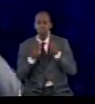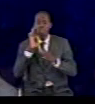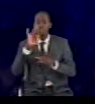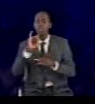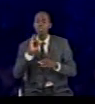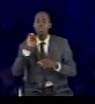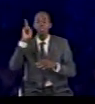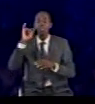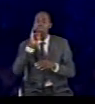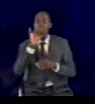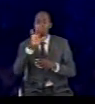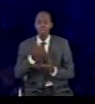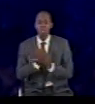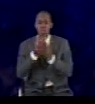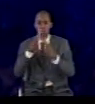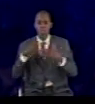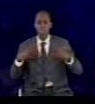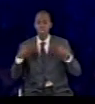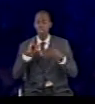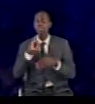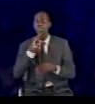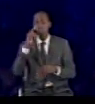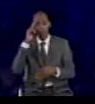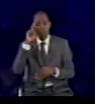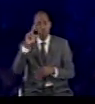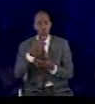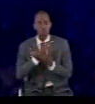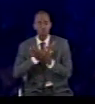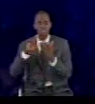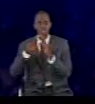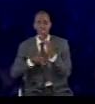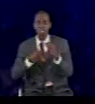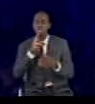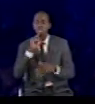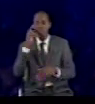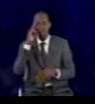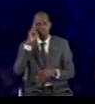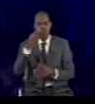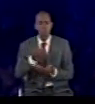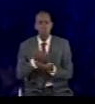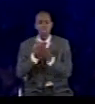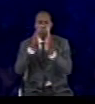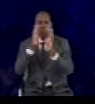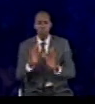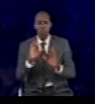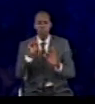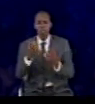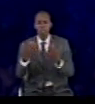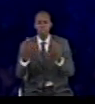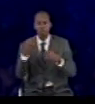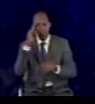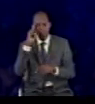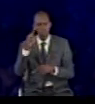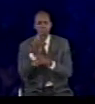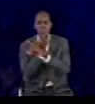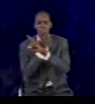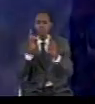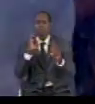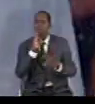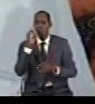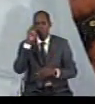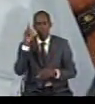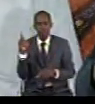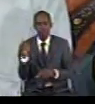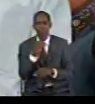healing is for you holiness is for you help us have come for you deliverance is for you and the